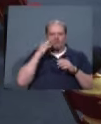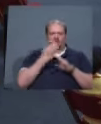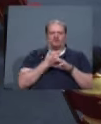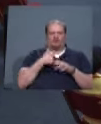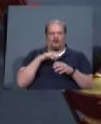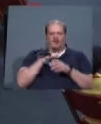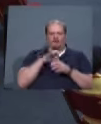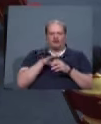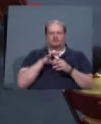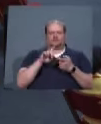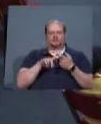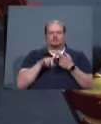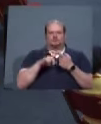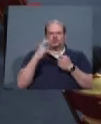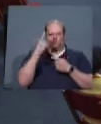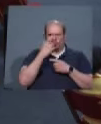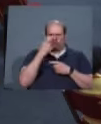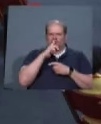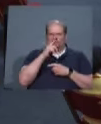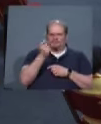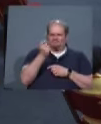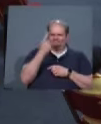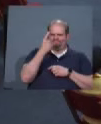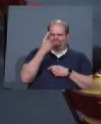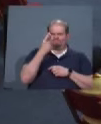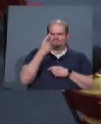got elected to kind of really get a take